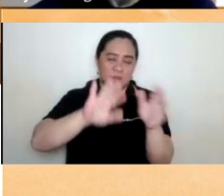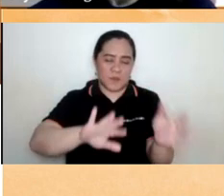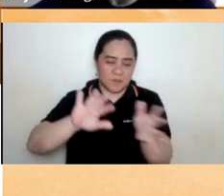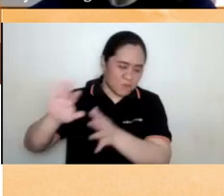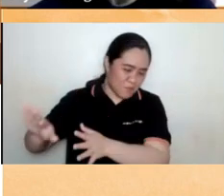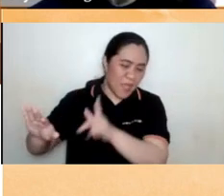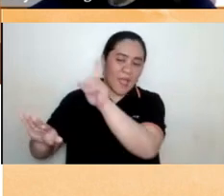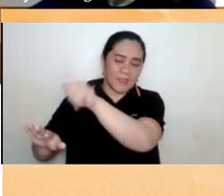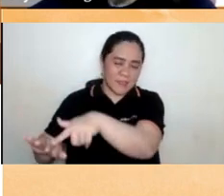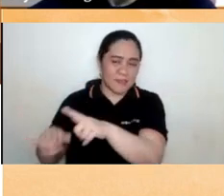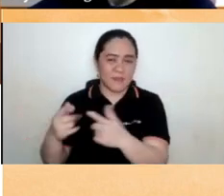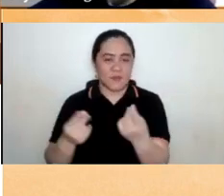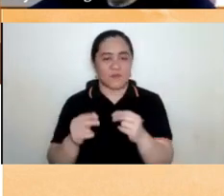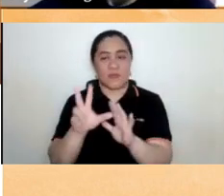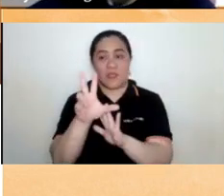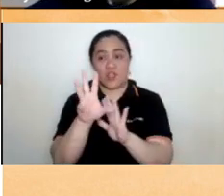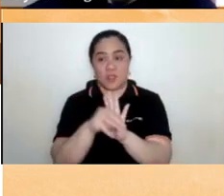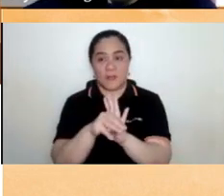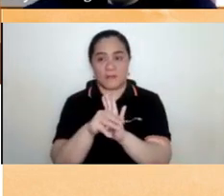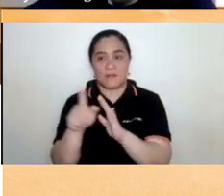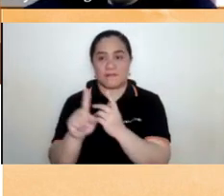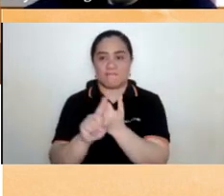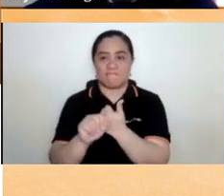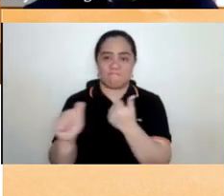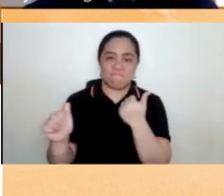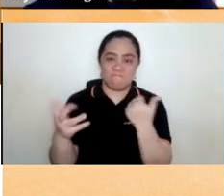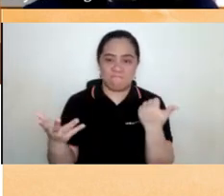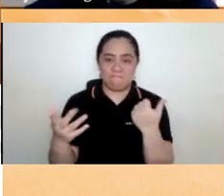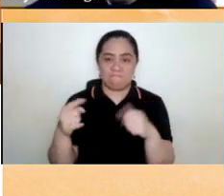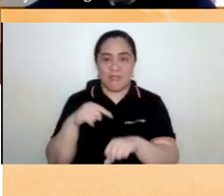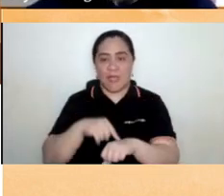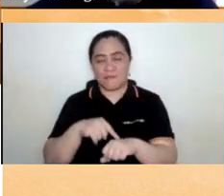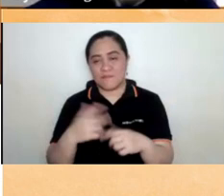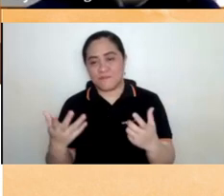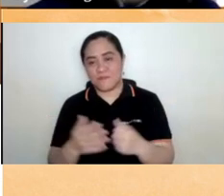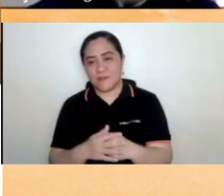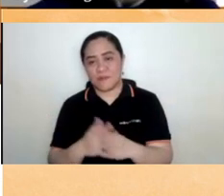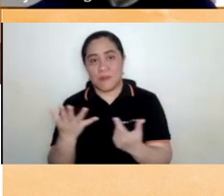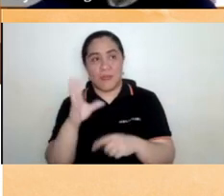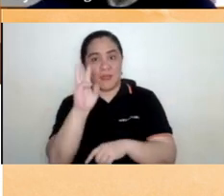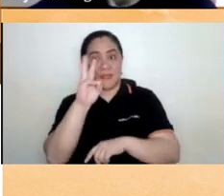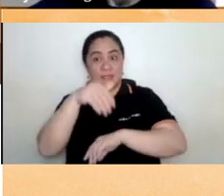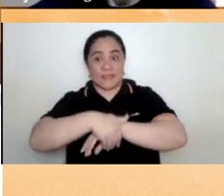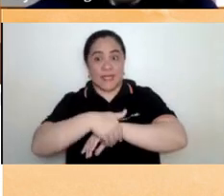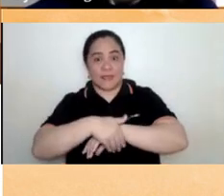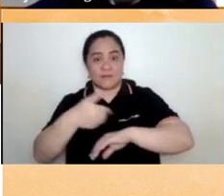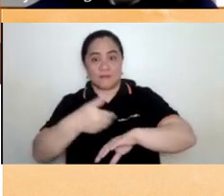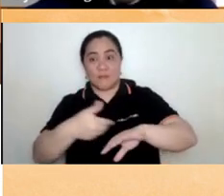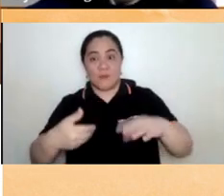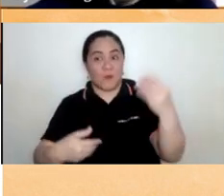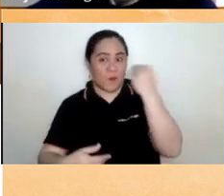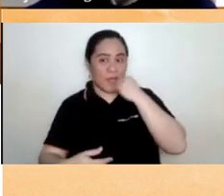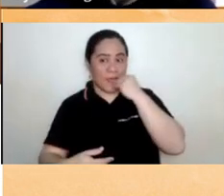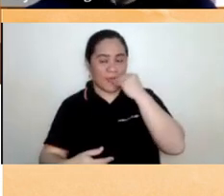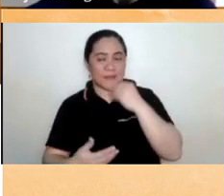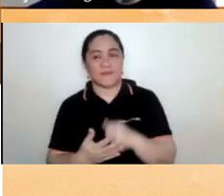For example, 30 minutes of worry time every 6 p.m. before eating dinner. When